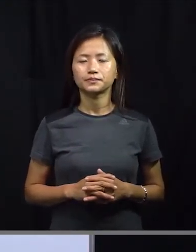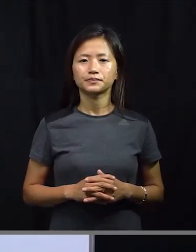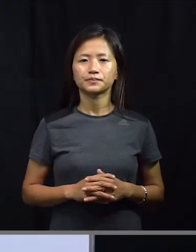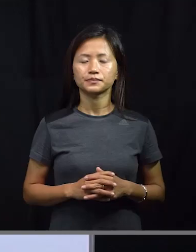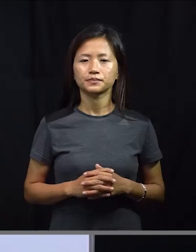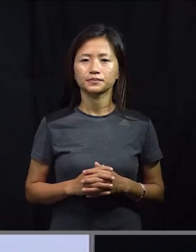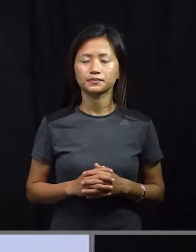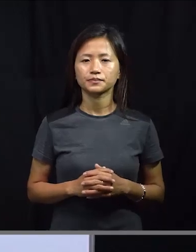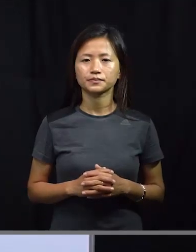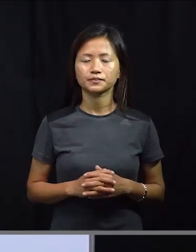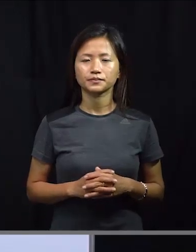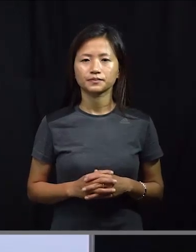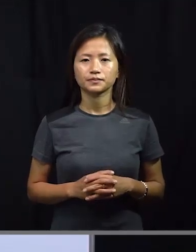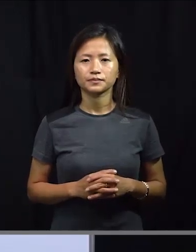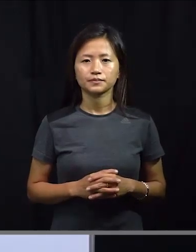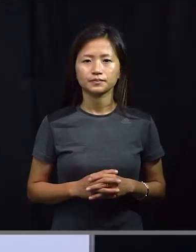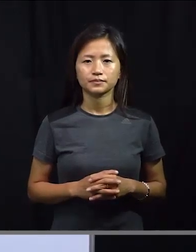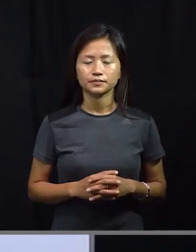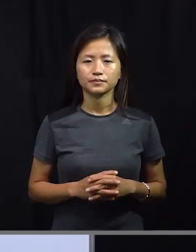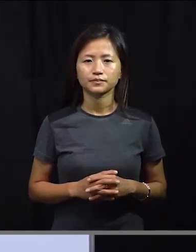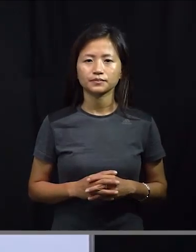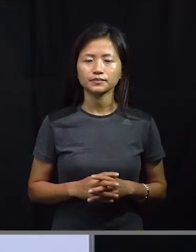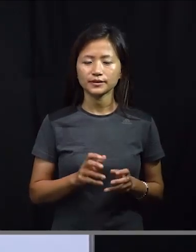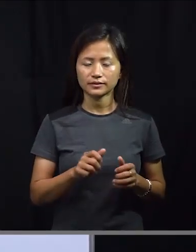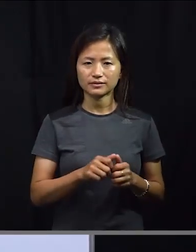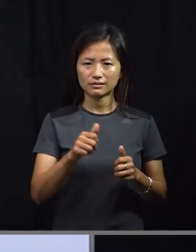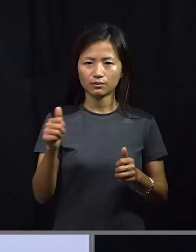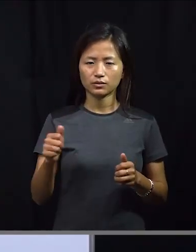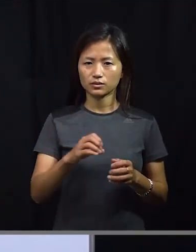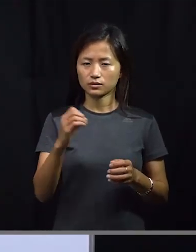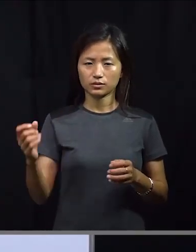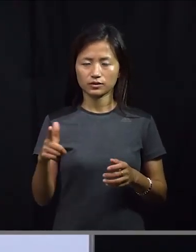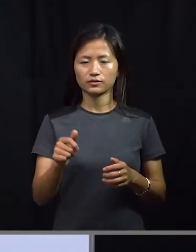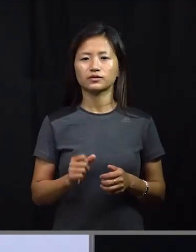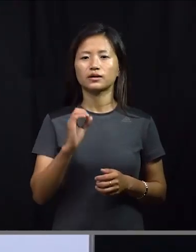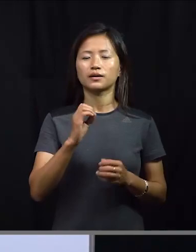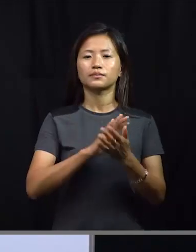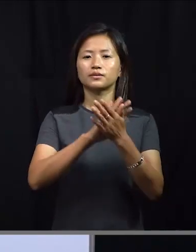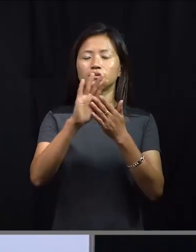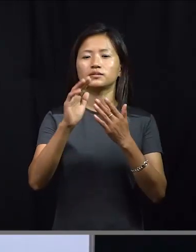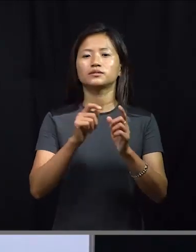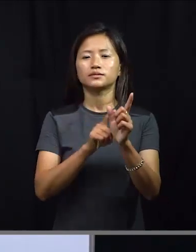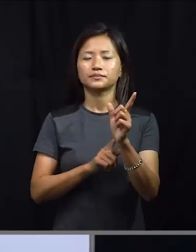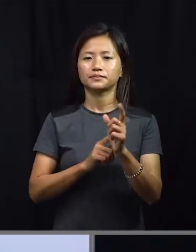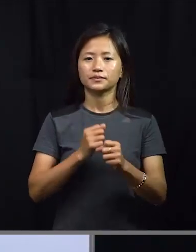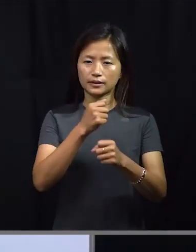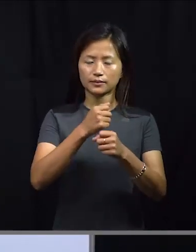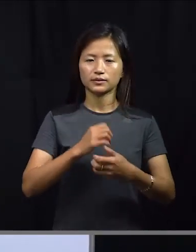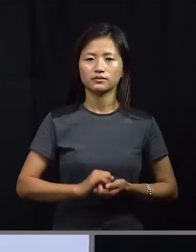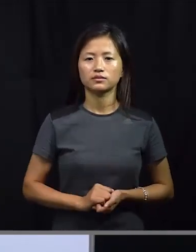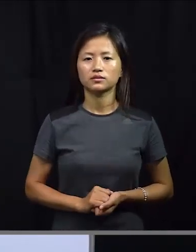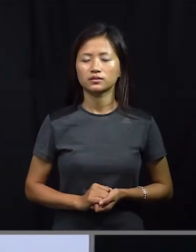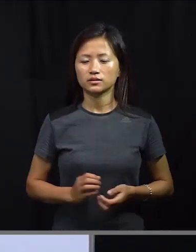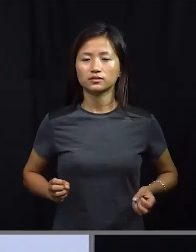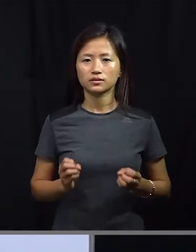Pratiloma. Pratiloma. It's the opposite of the hypergamy. Okay, here the ritual status of